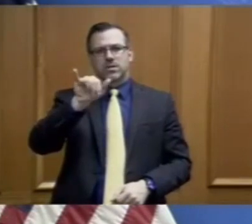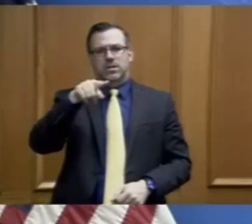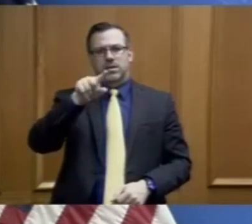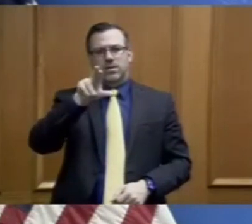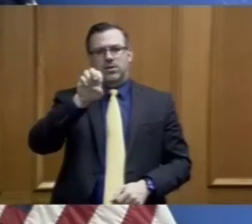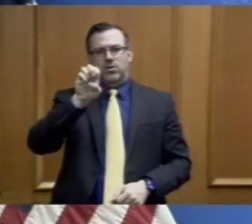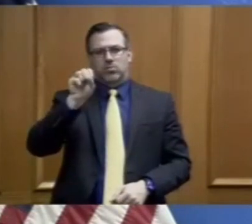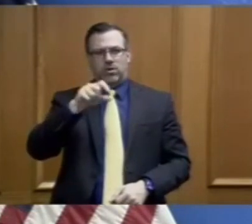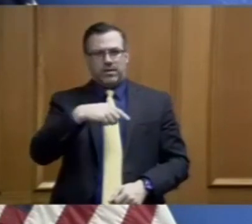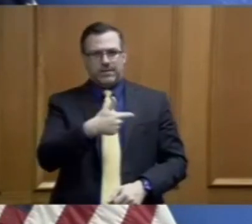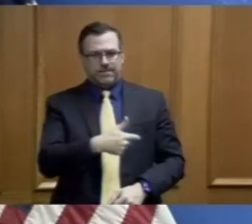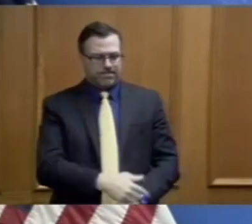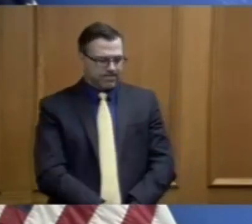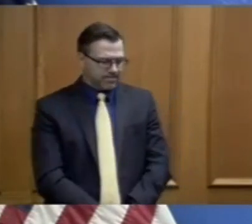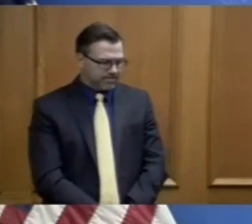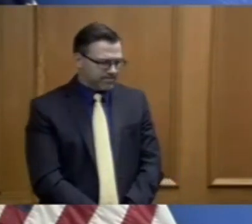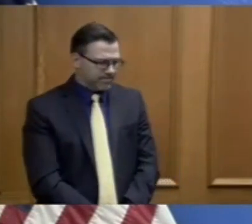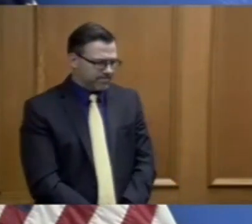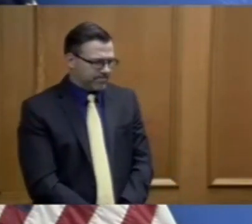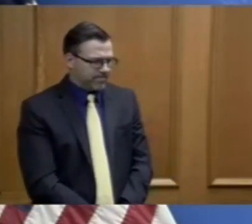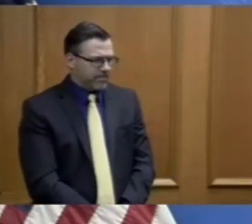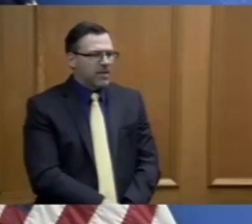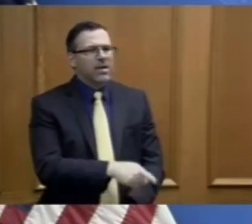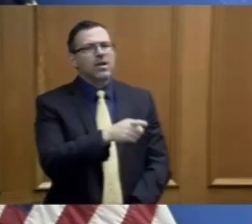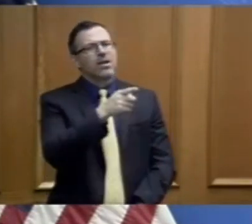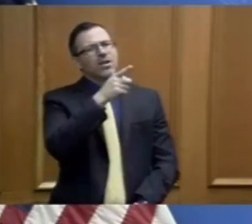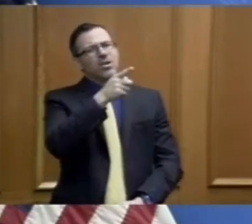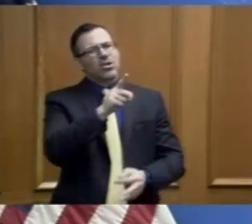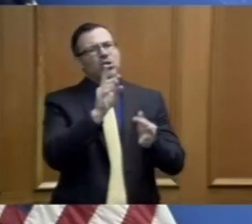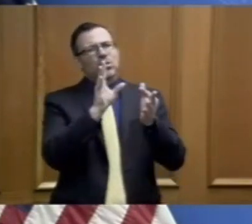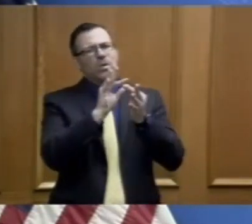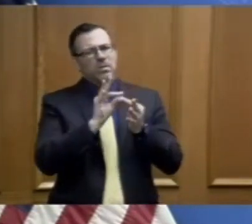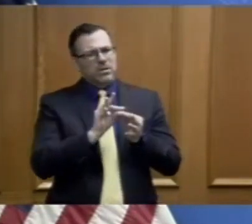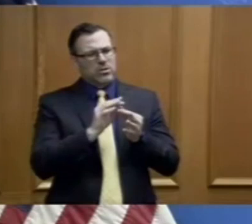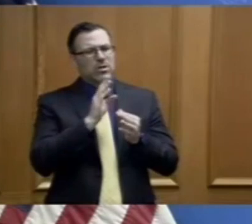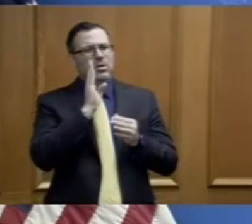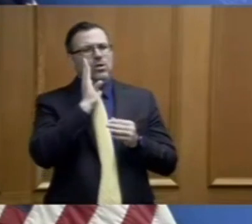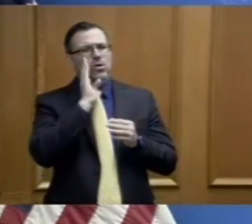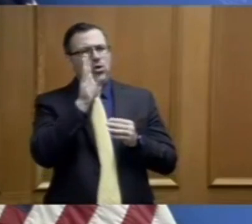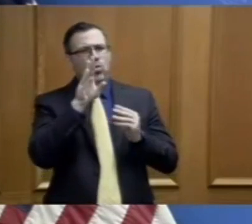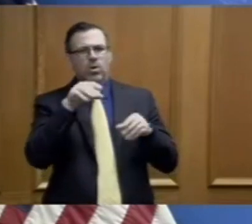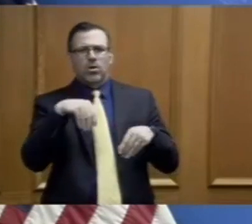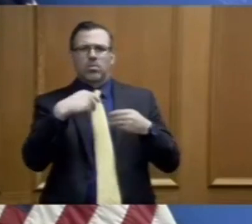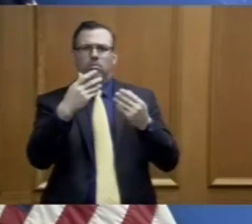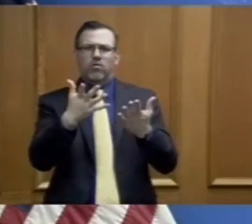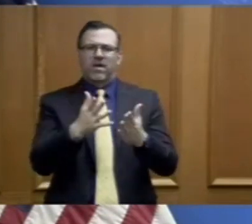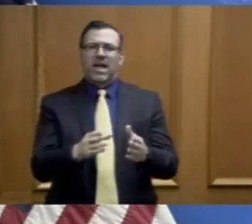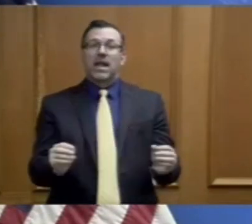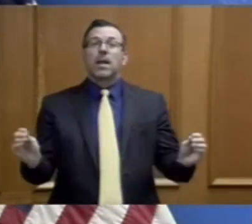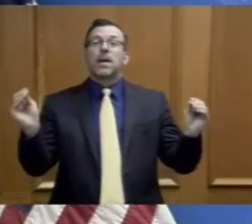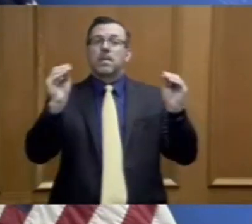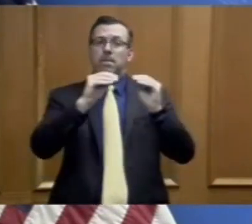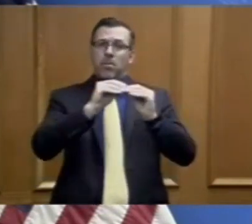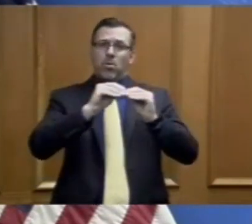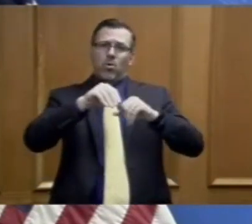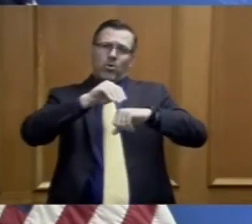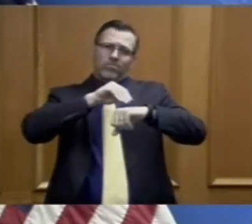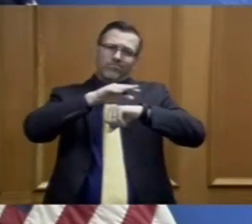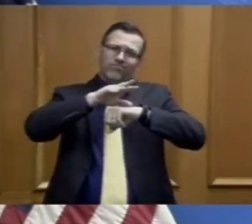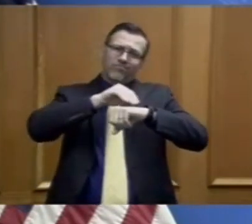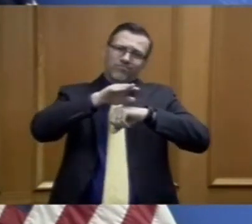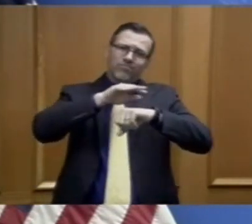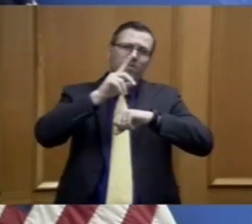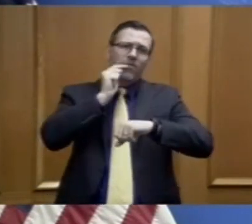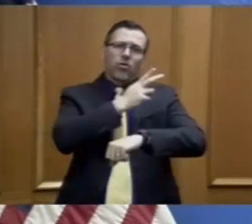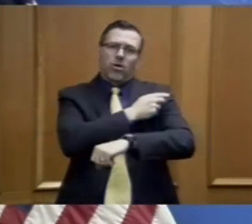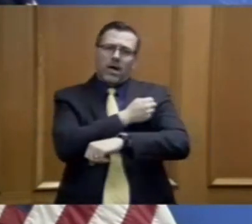Hey, Governor. I think you had mentioned that you're anticipating to release more guidance for hospitals and physician groups next